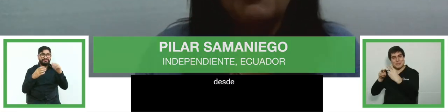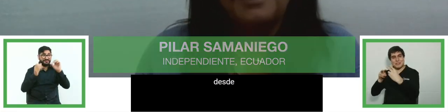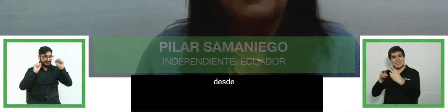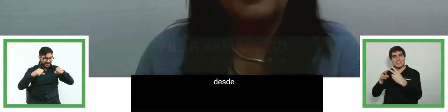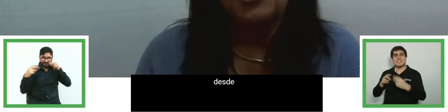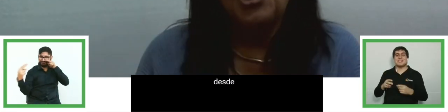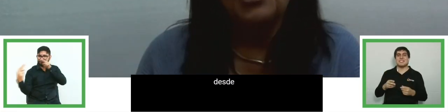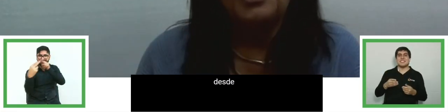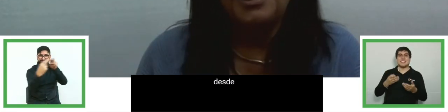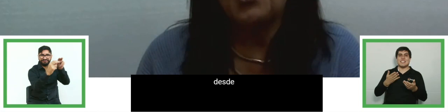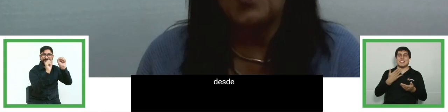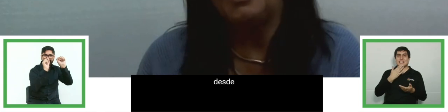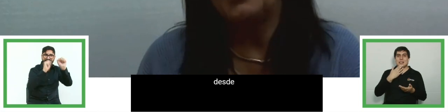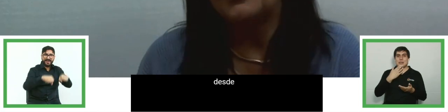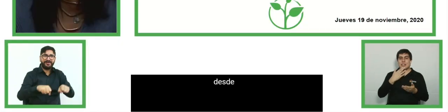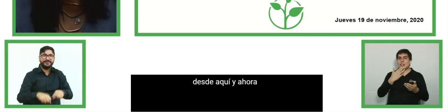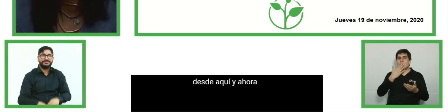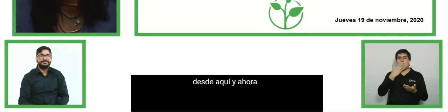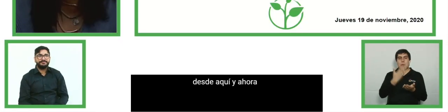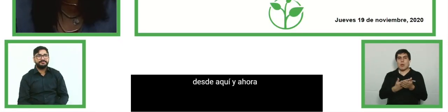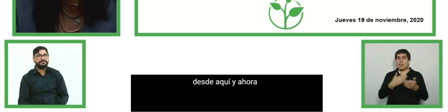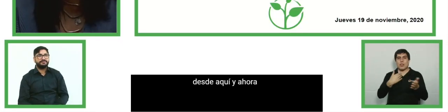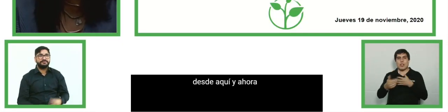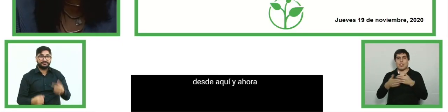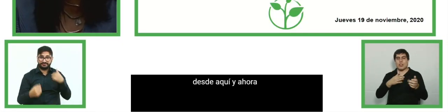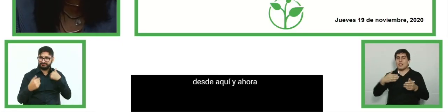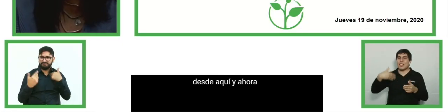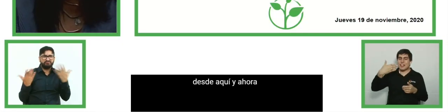whenever, wherever you are later on. Well,